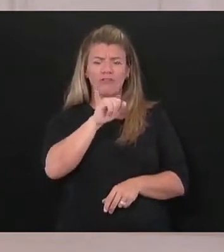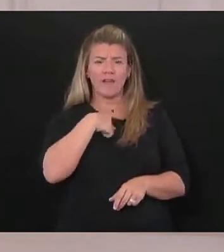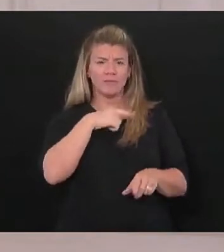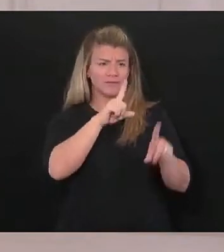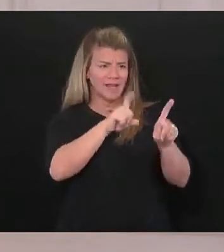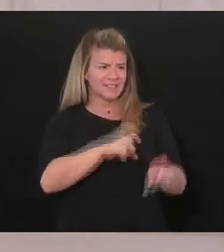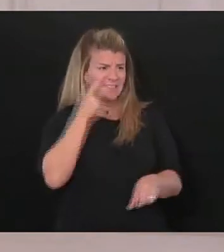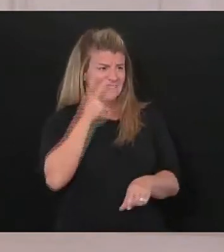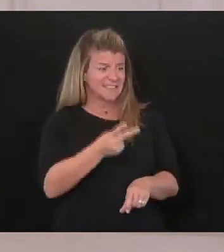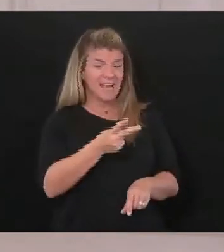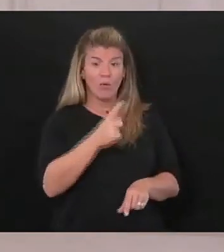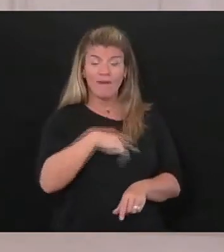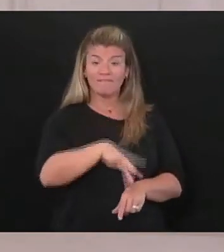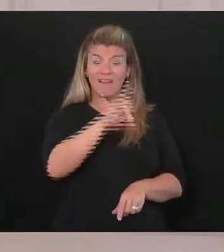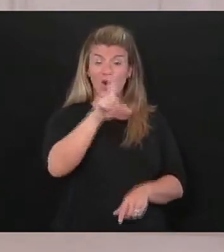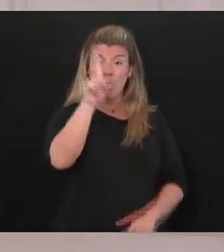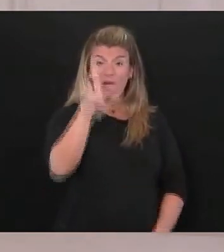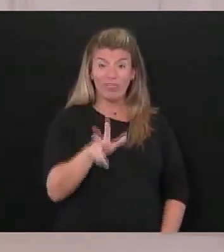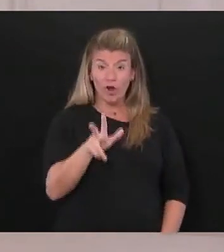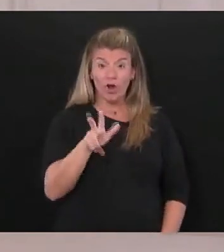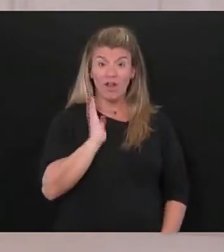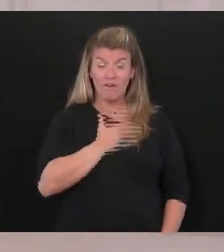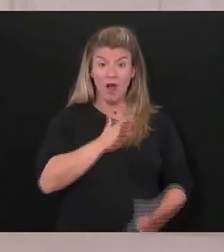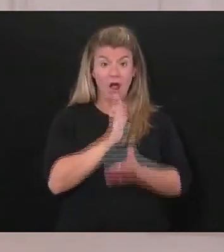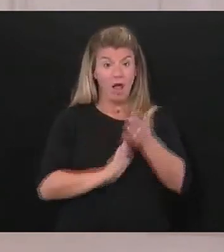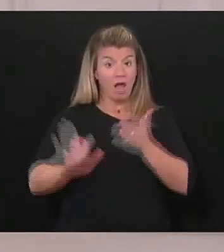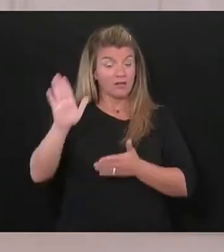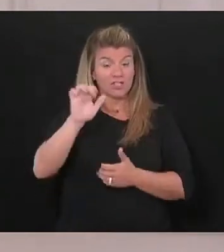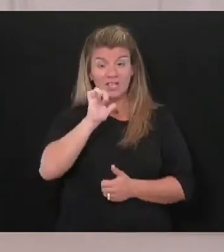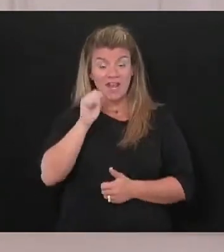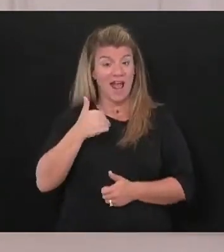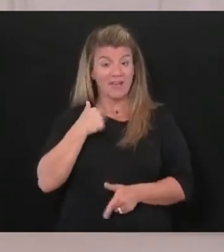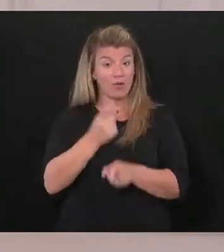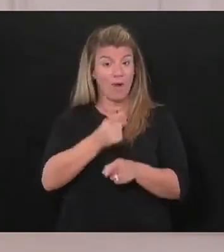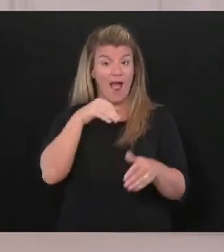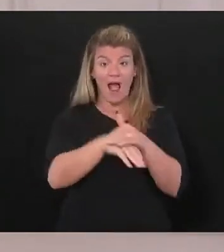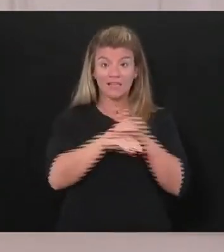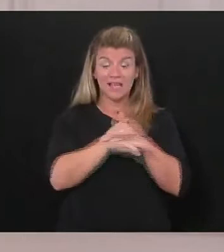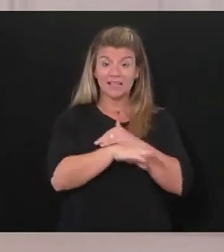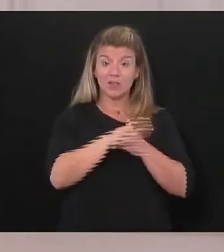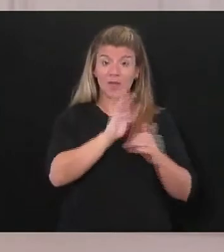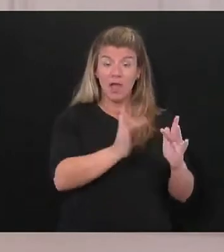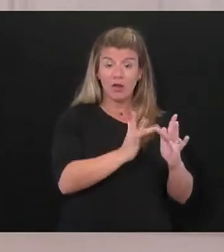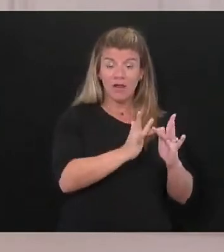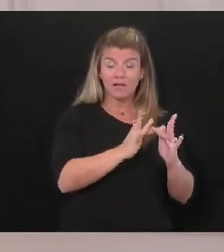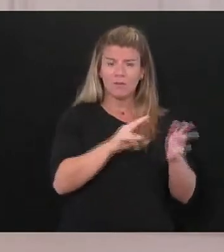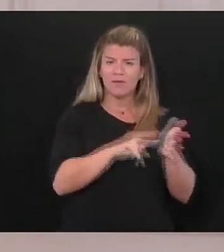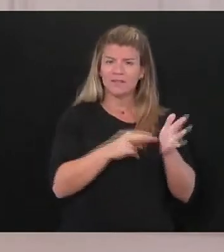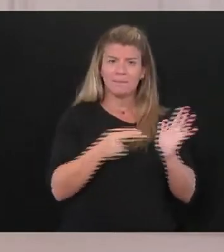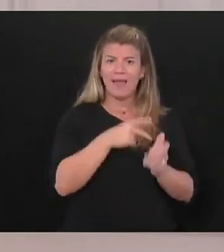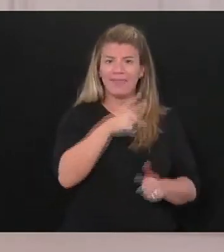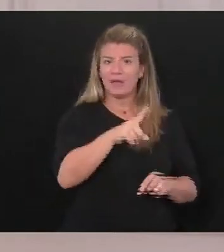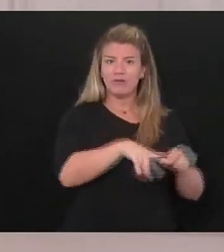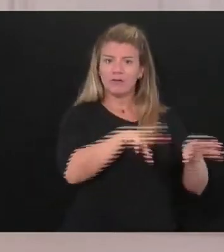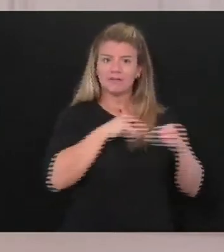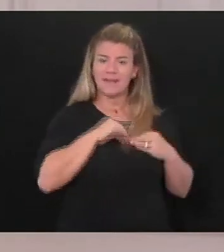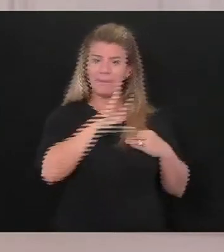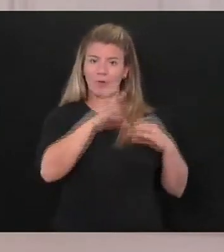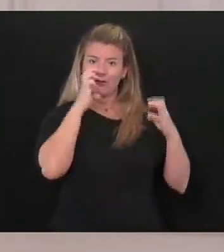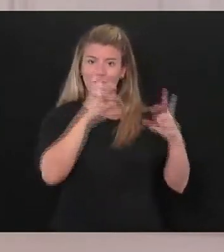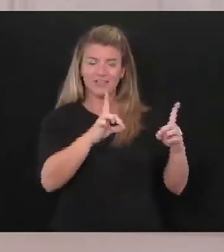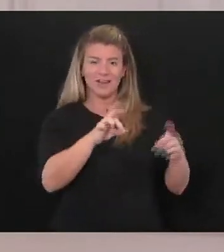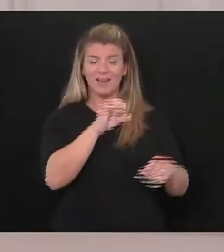have access to the internet at home. That meant that they weren't able to access their education, and that was simply unacceptable. We knew we